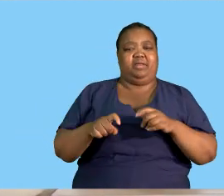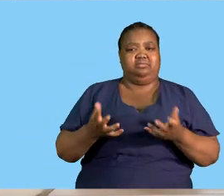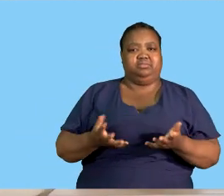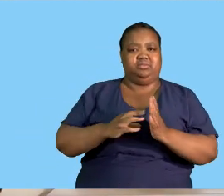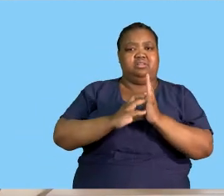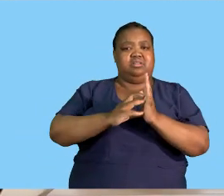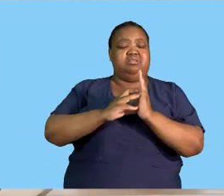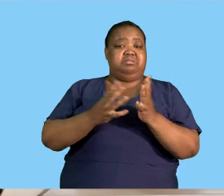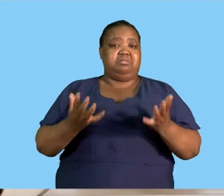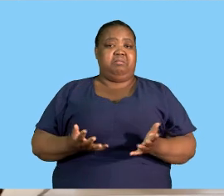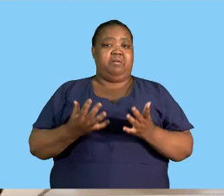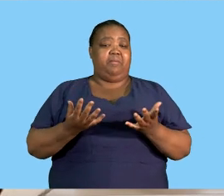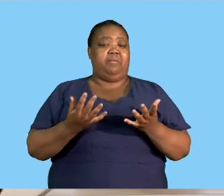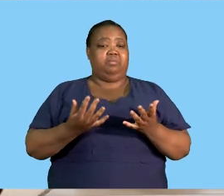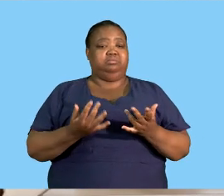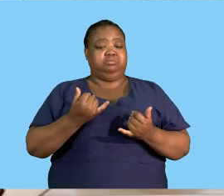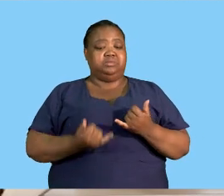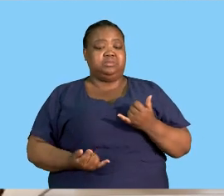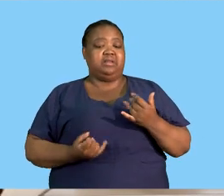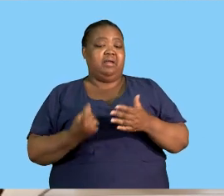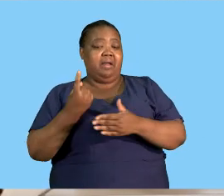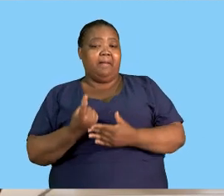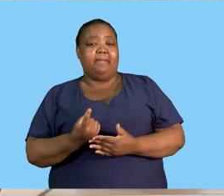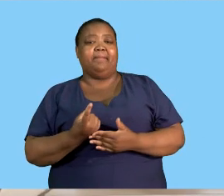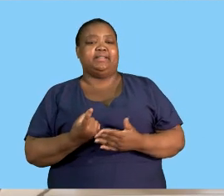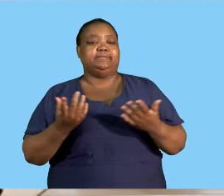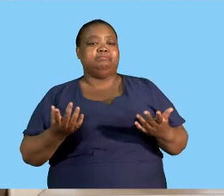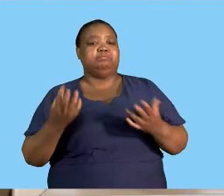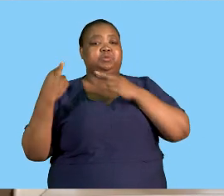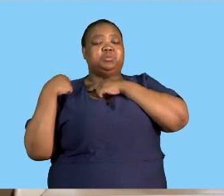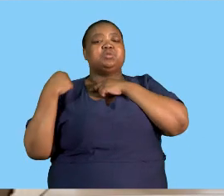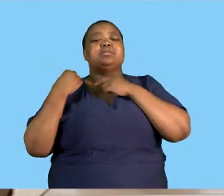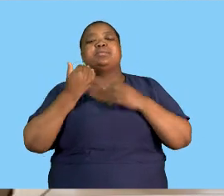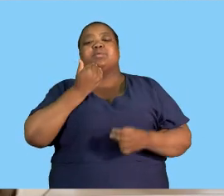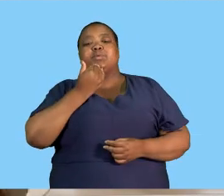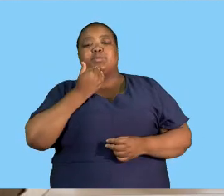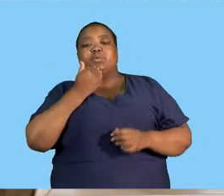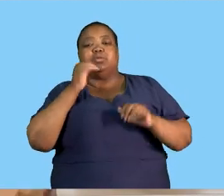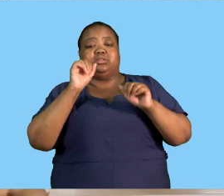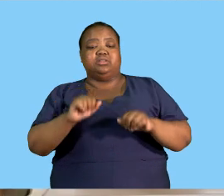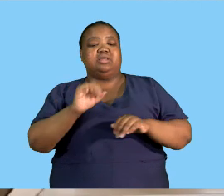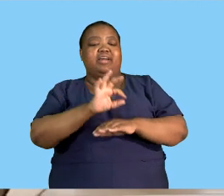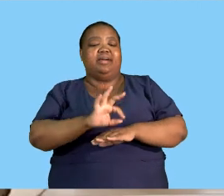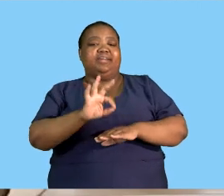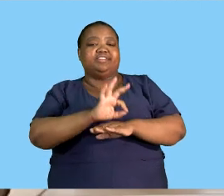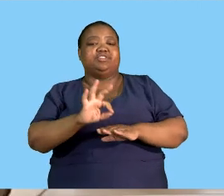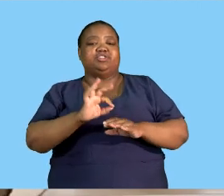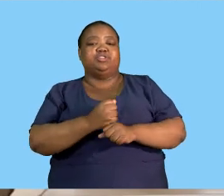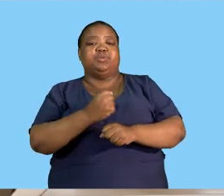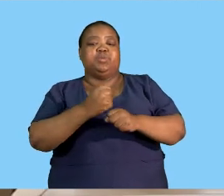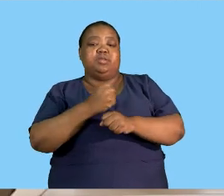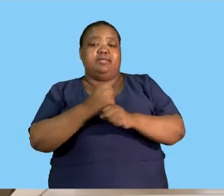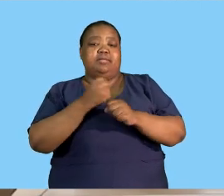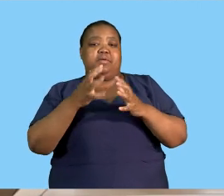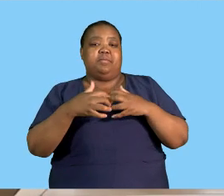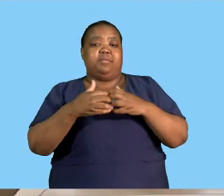to know who needs to account for if in case something does not go as anticipated or as expected. So that's